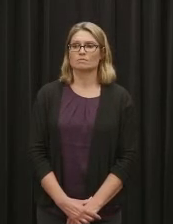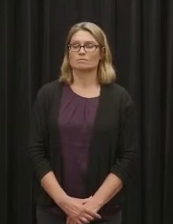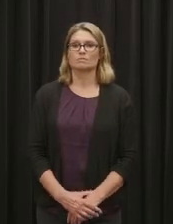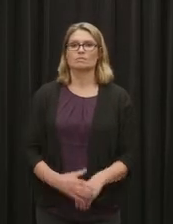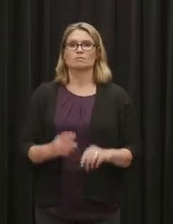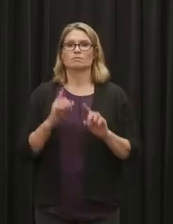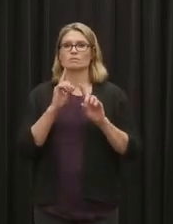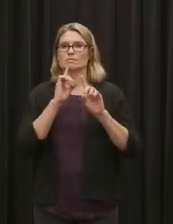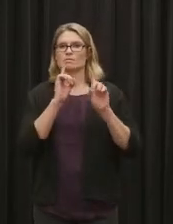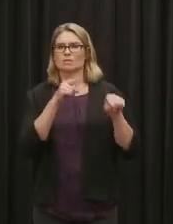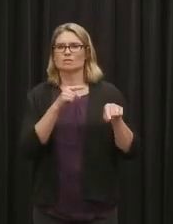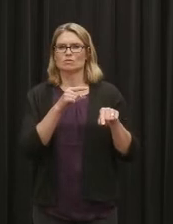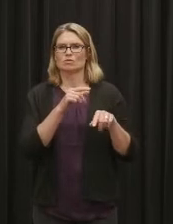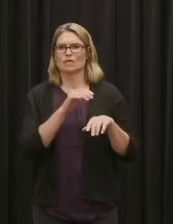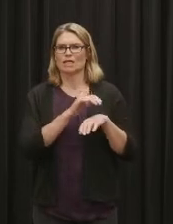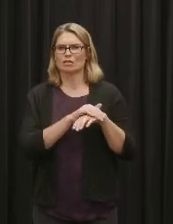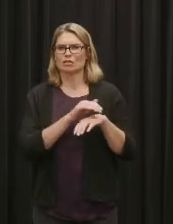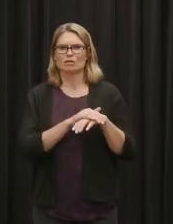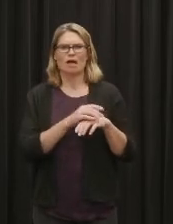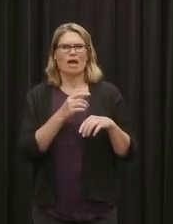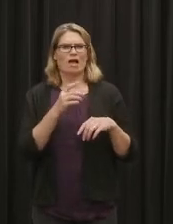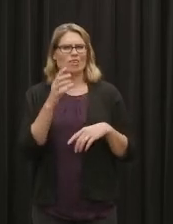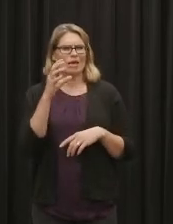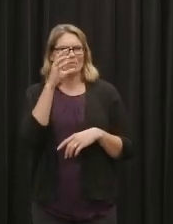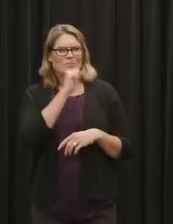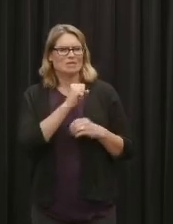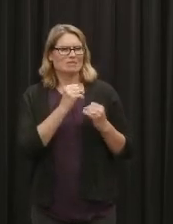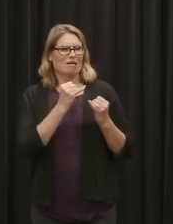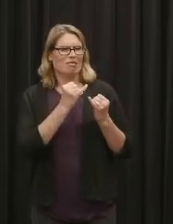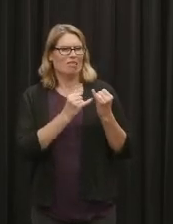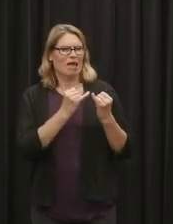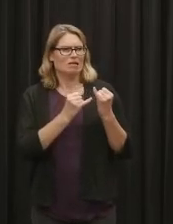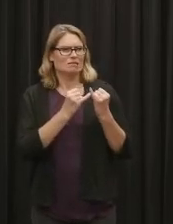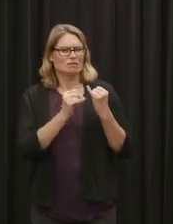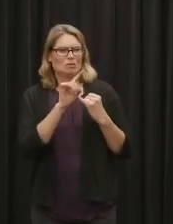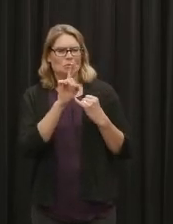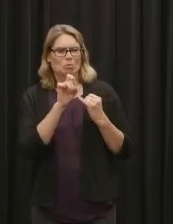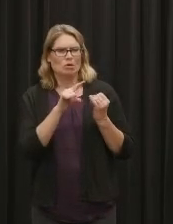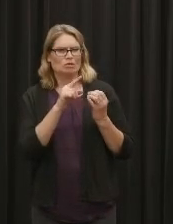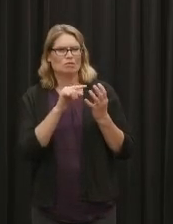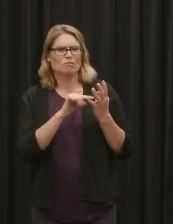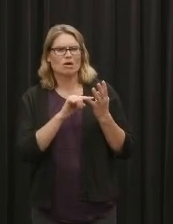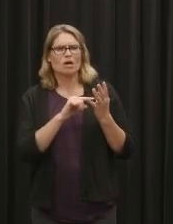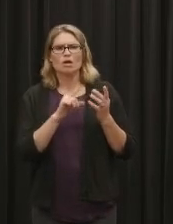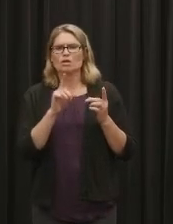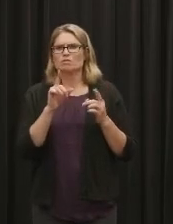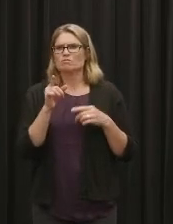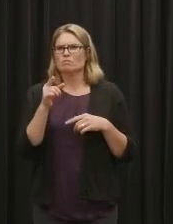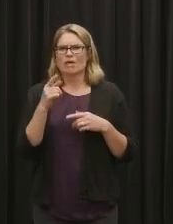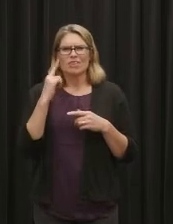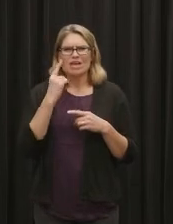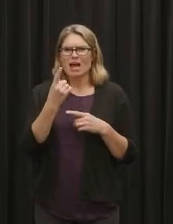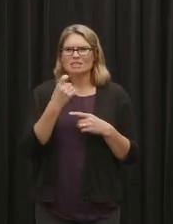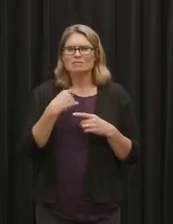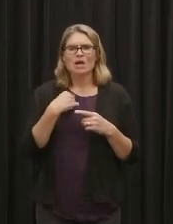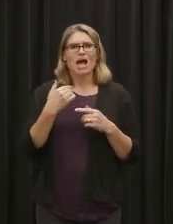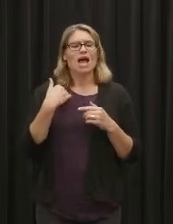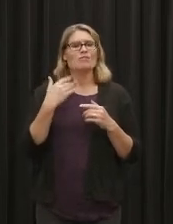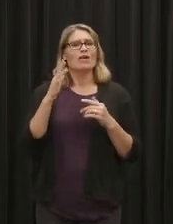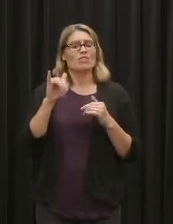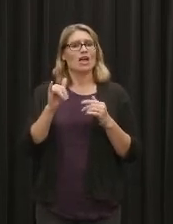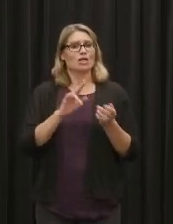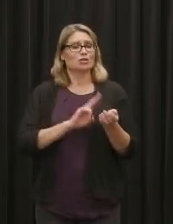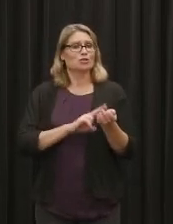I'm not sure I heard the last part of the question, but it was along the lines of, do we have plans to move nursing